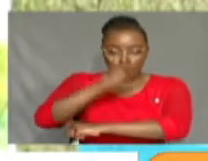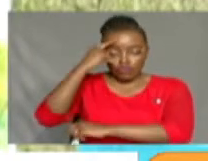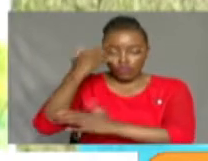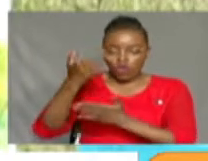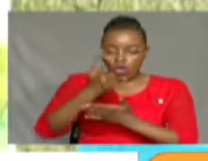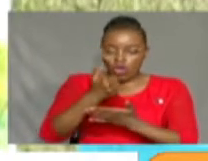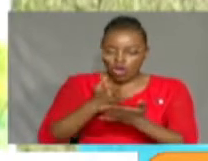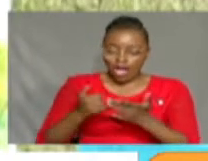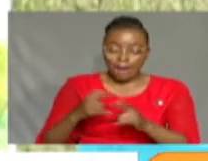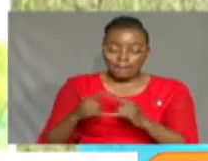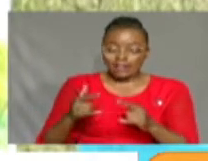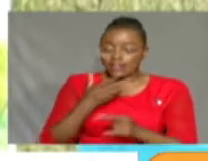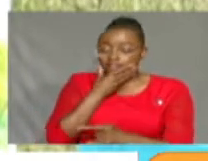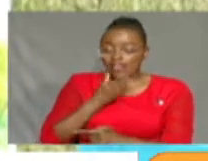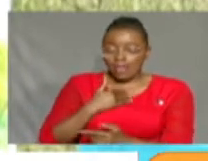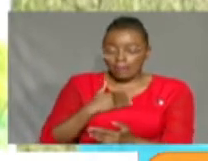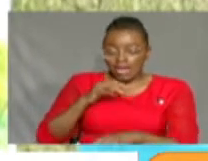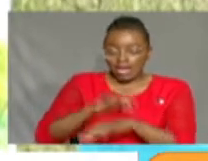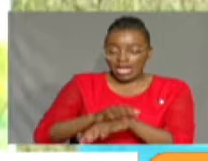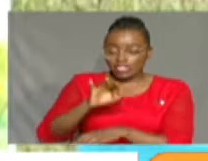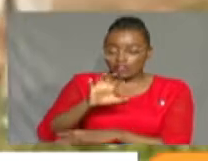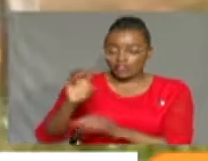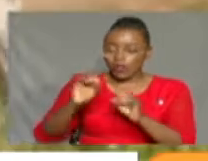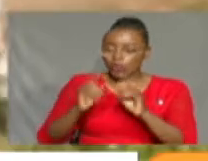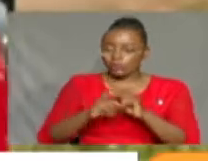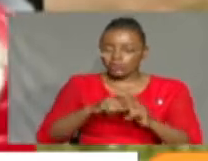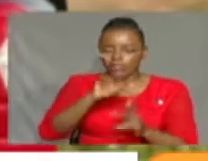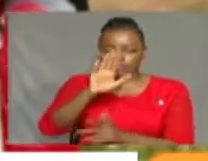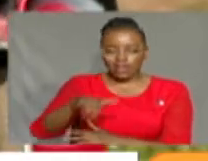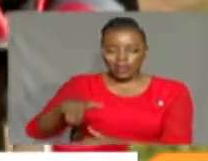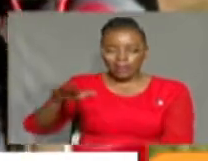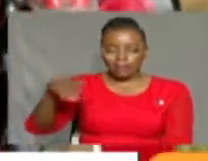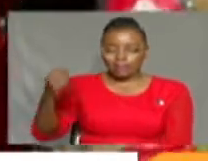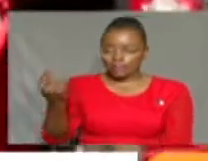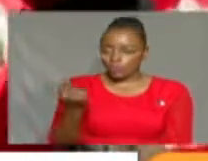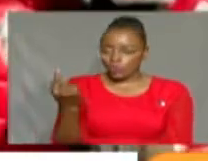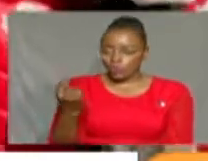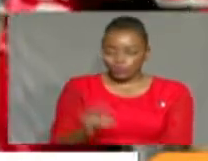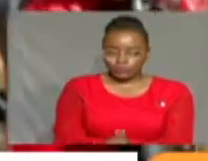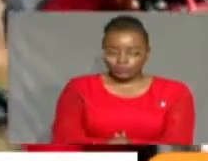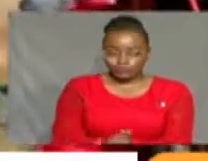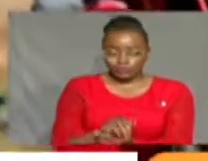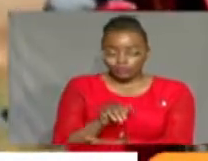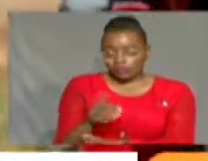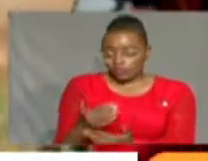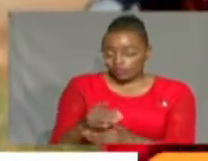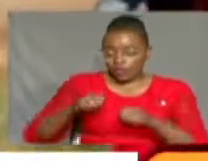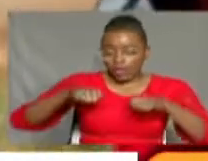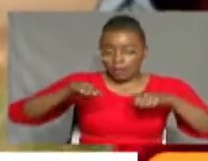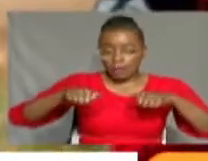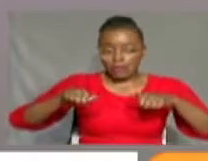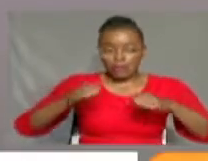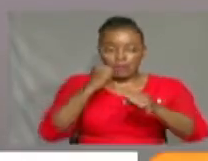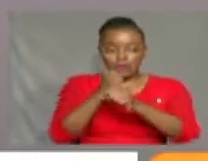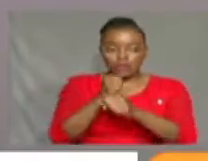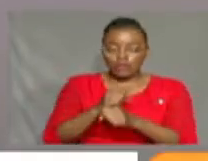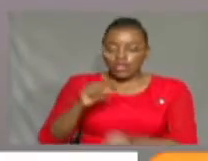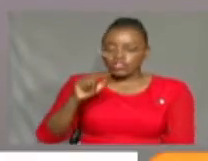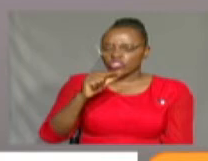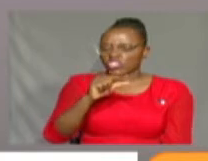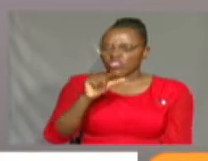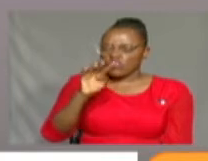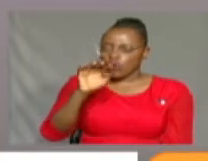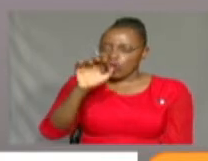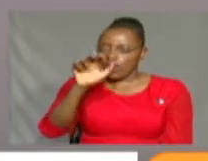my dad was not able to pay the school fees. So I just started painting it. Onyango, to survive, became a writer. He worked with G4S for close